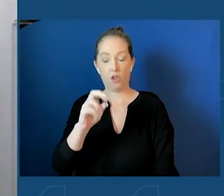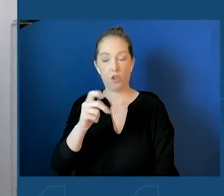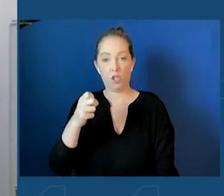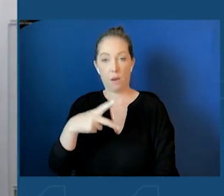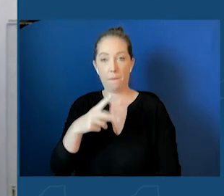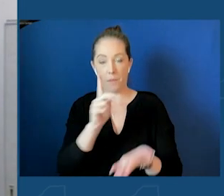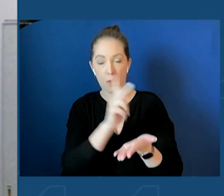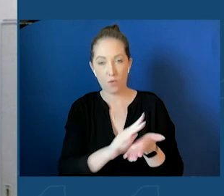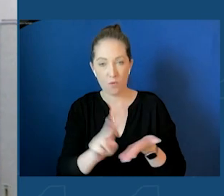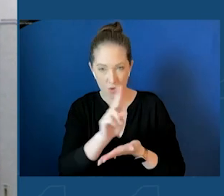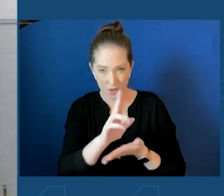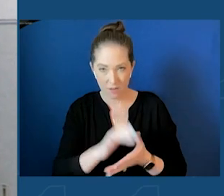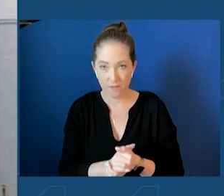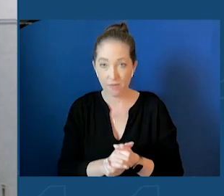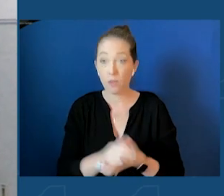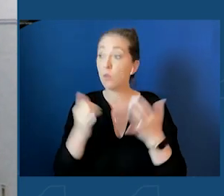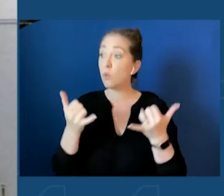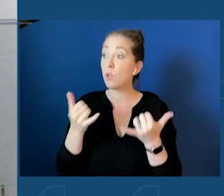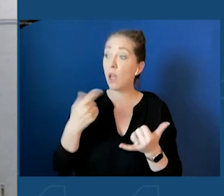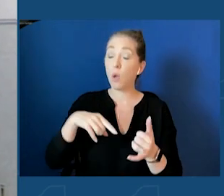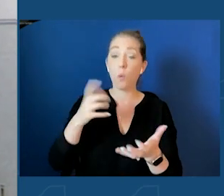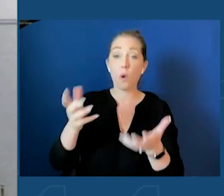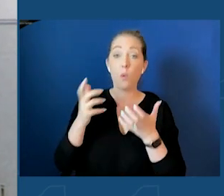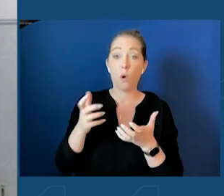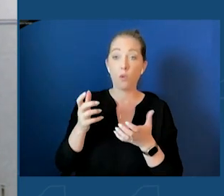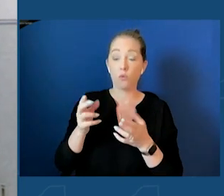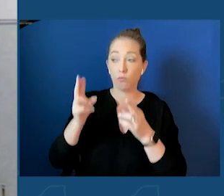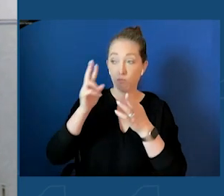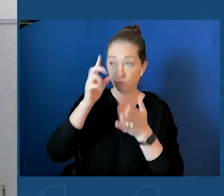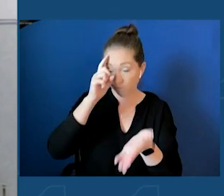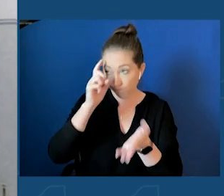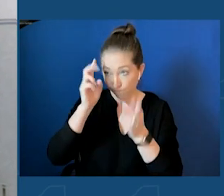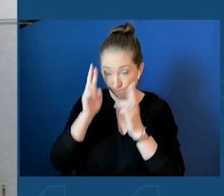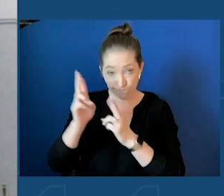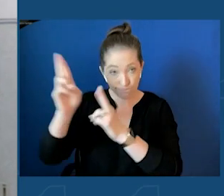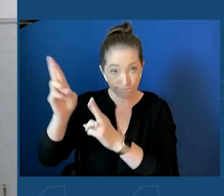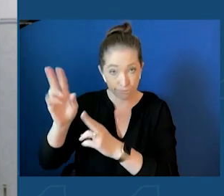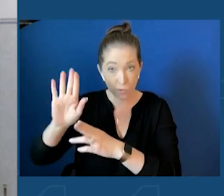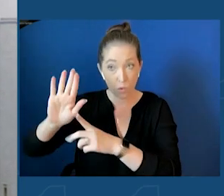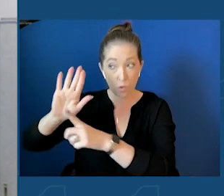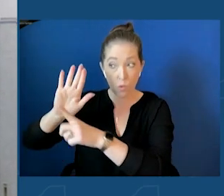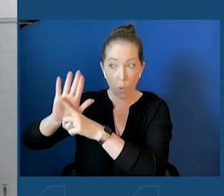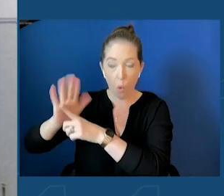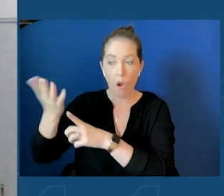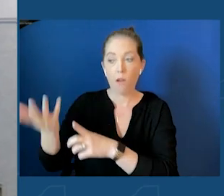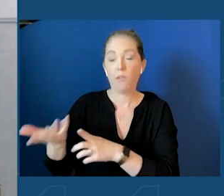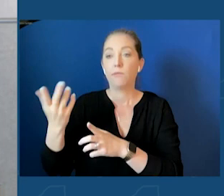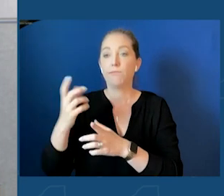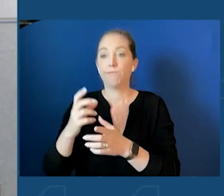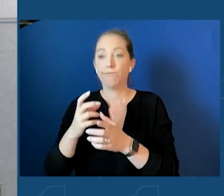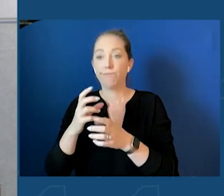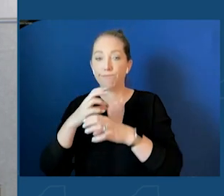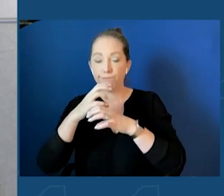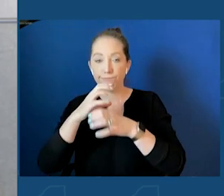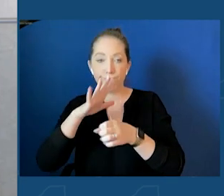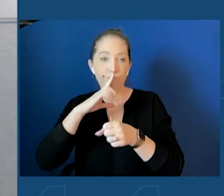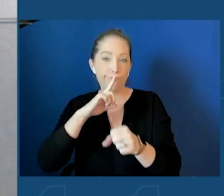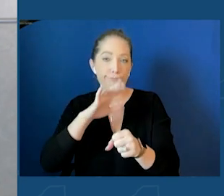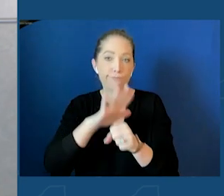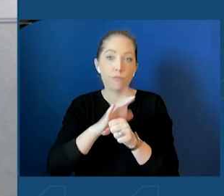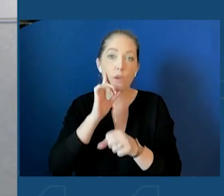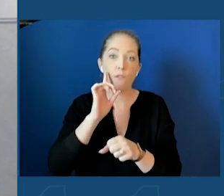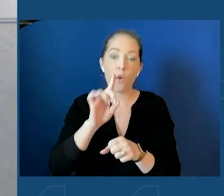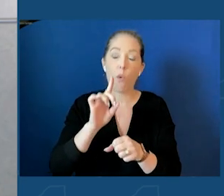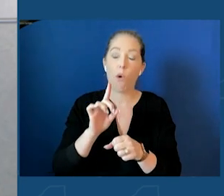for her sustained dedication to environmental justice. This issue has been central to our